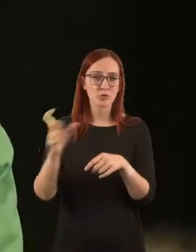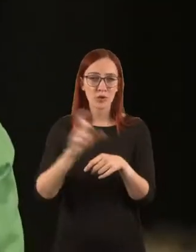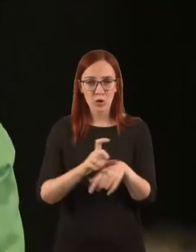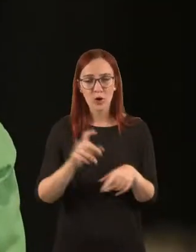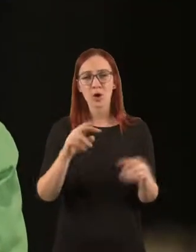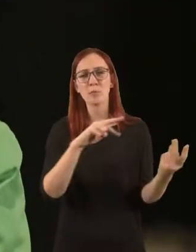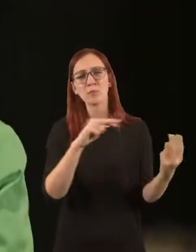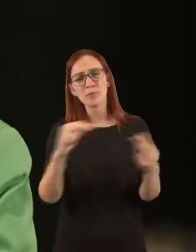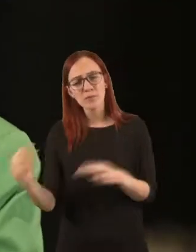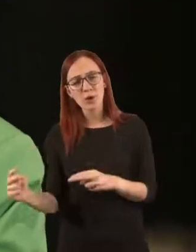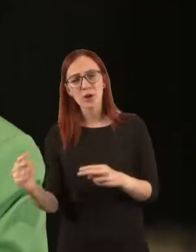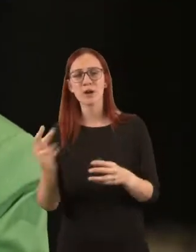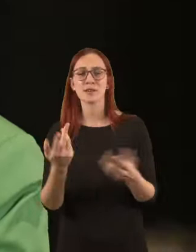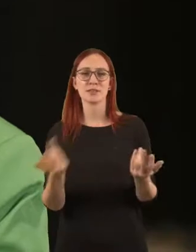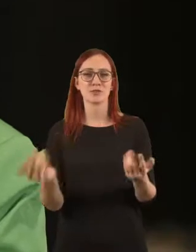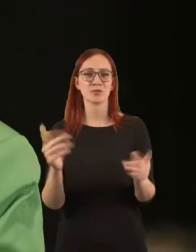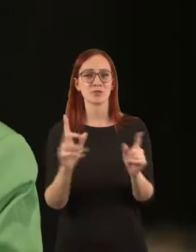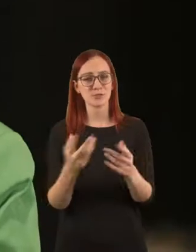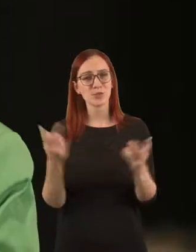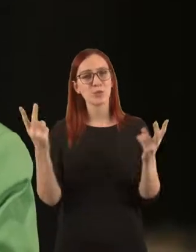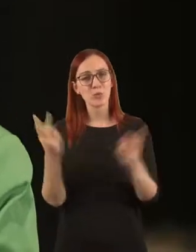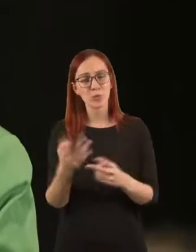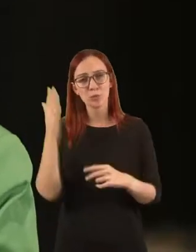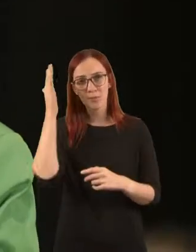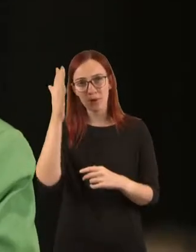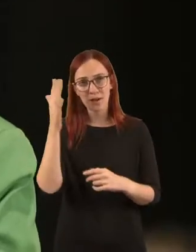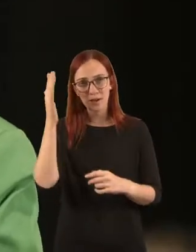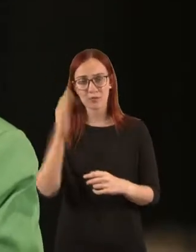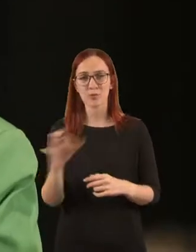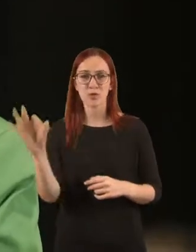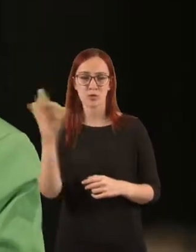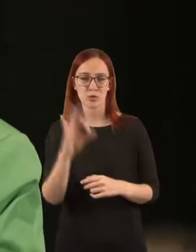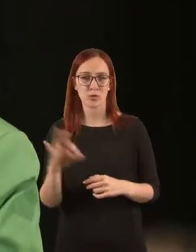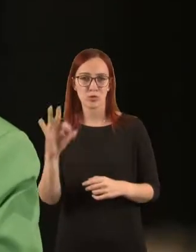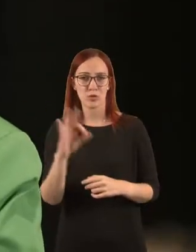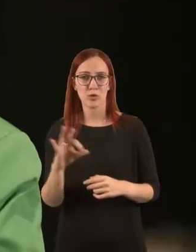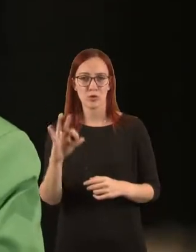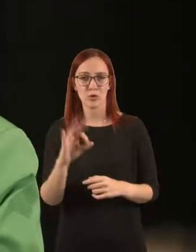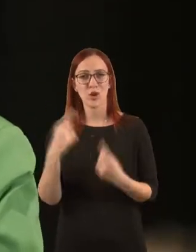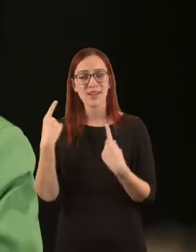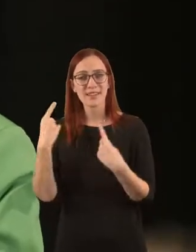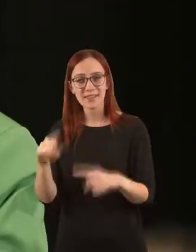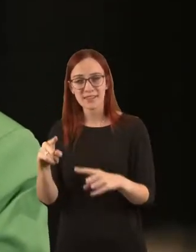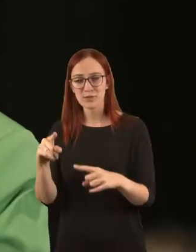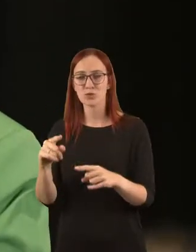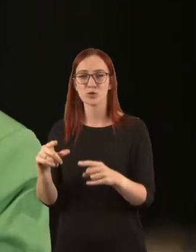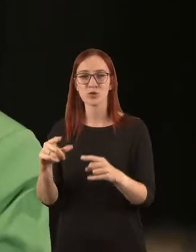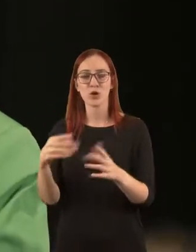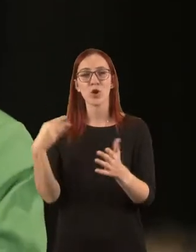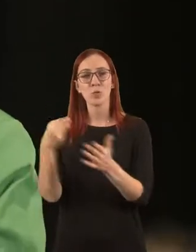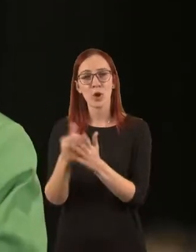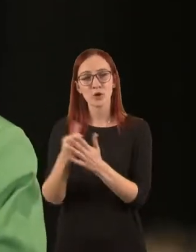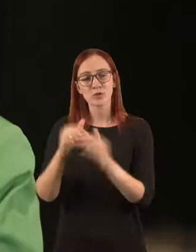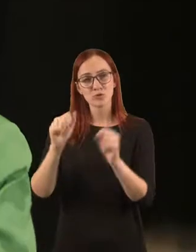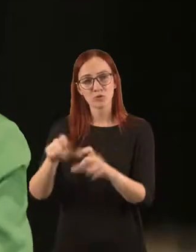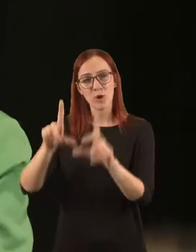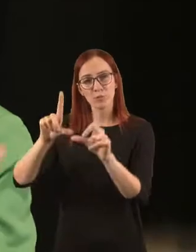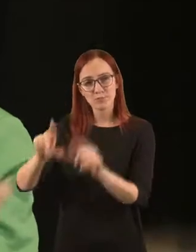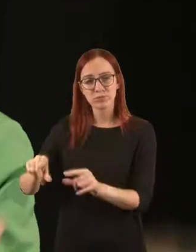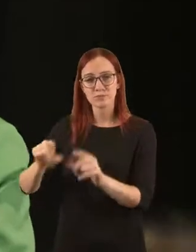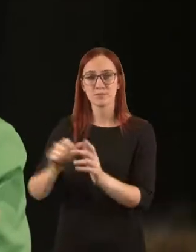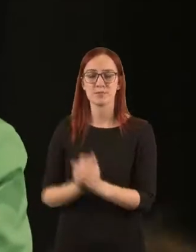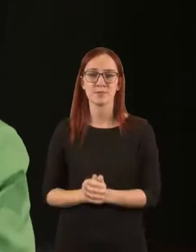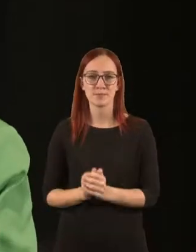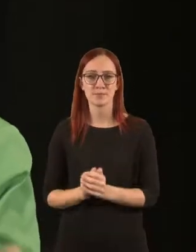course they do have a fiscal burden, and when we speak about taxes and